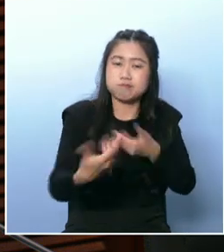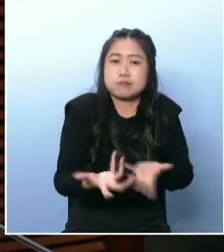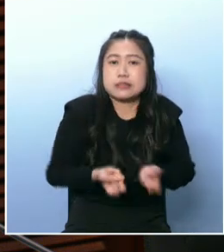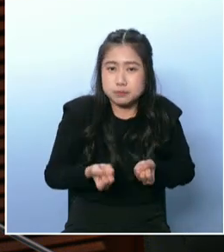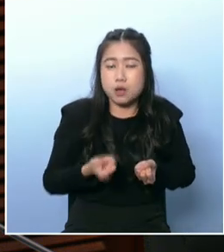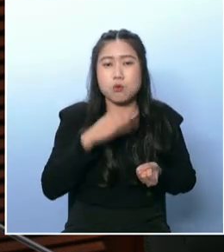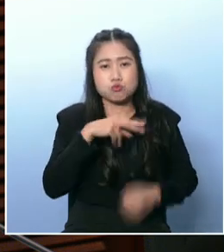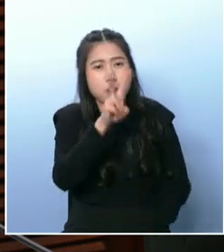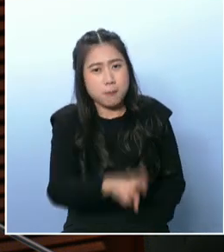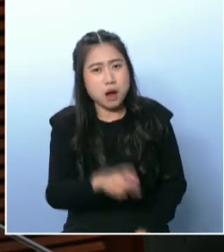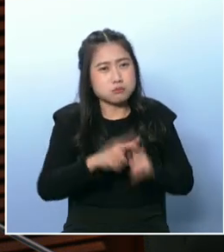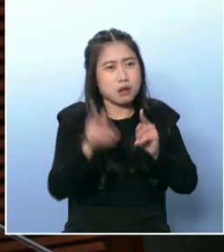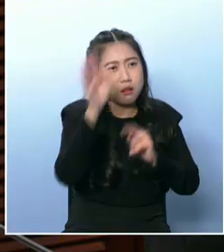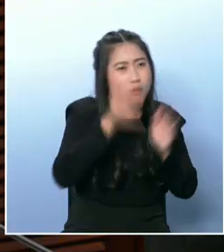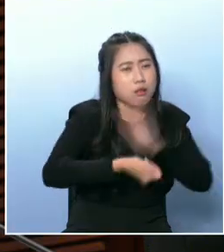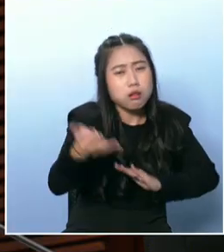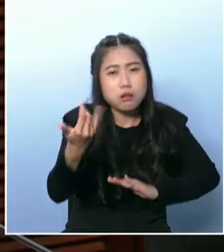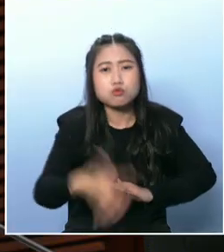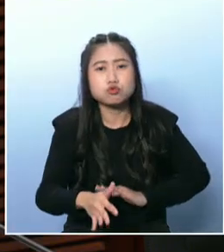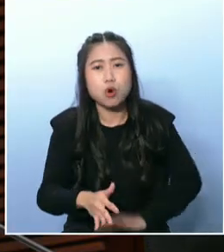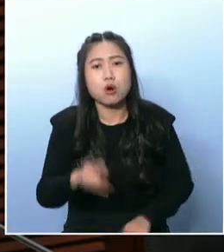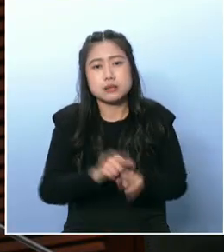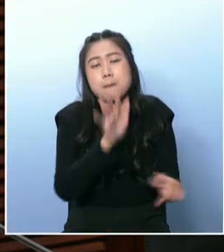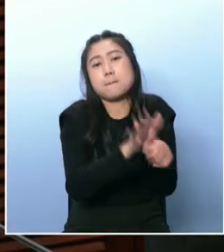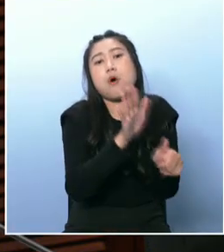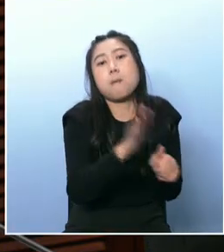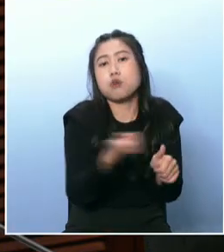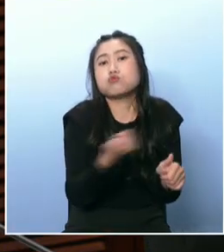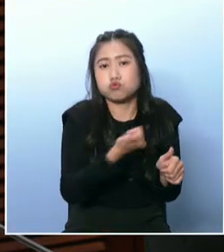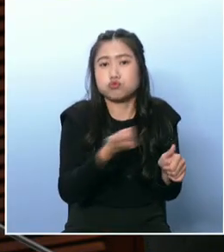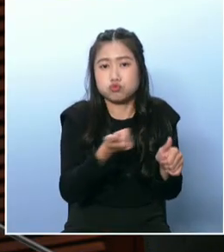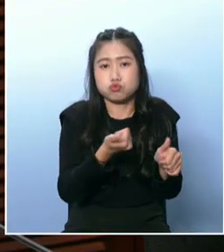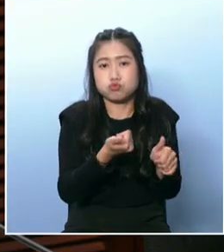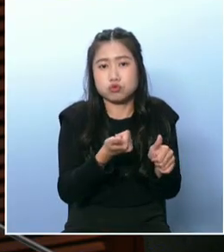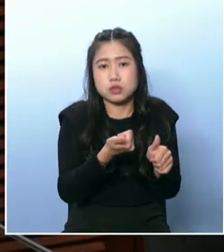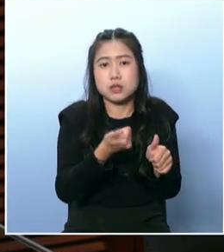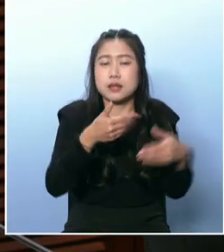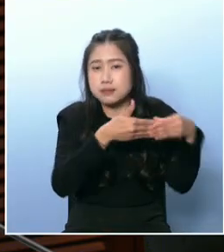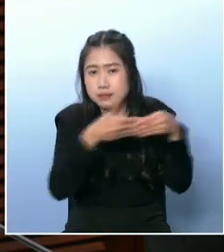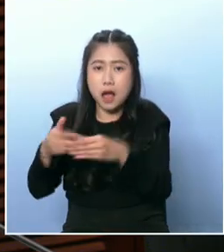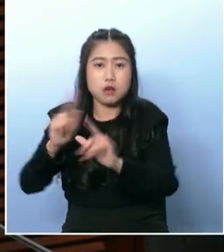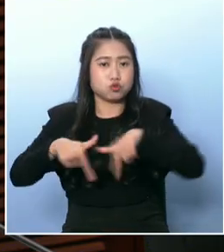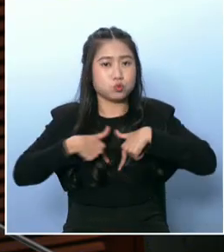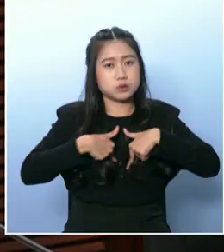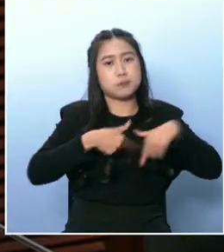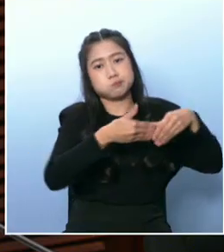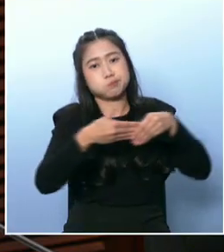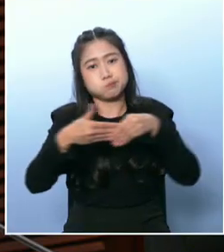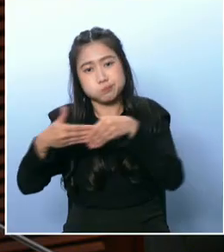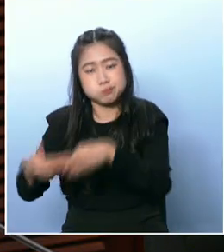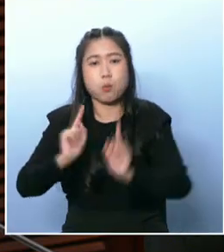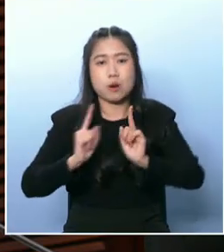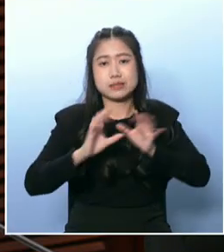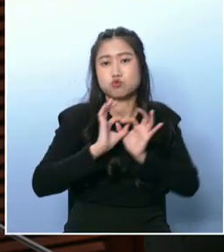that people in the community would embrace our service users. And if they know that they have run out of a center or a